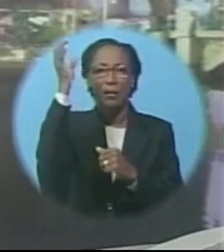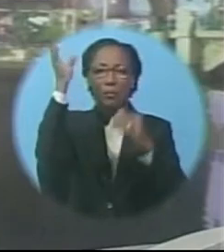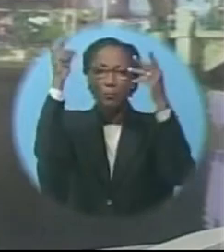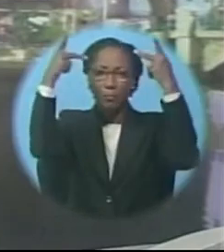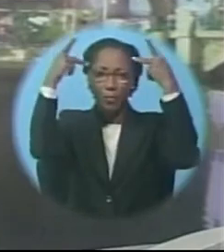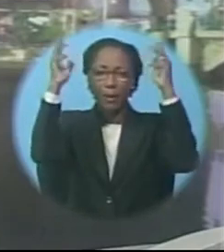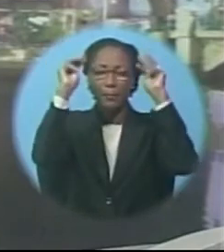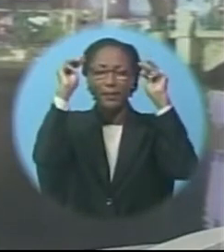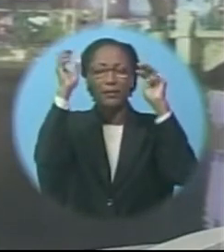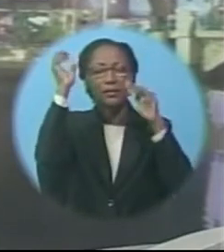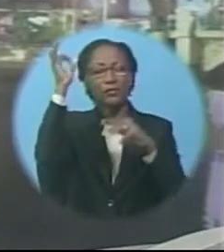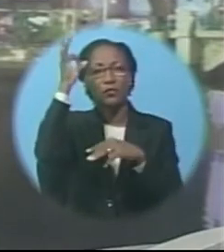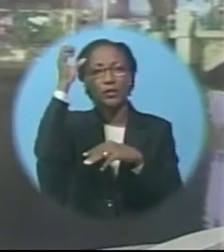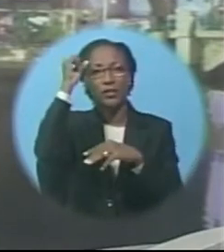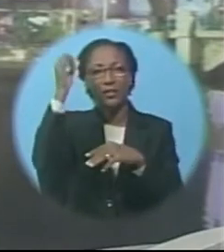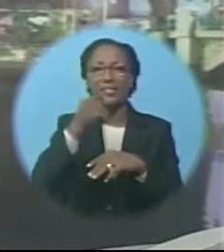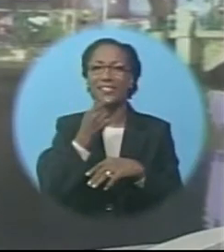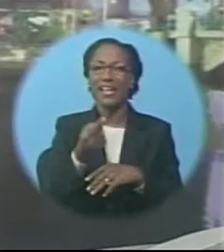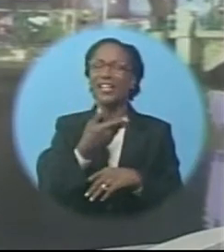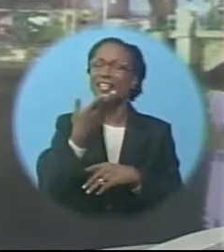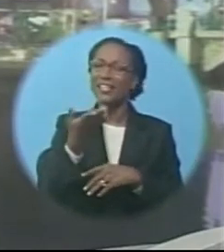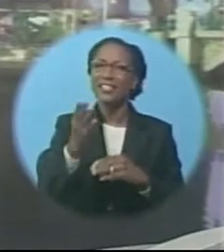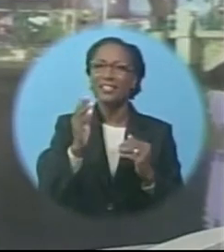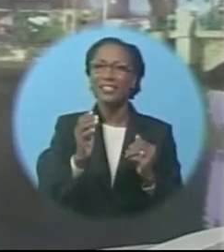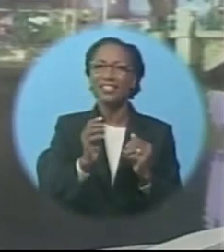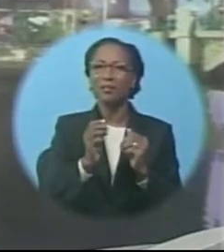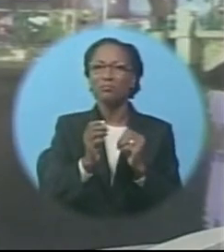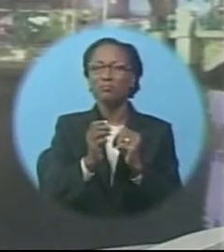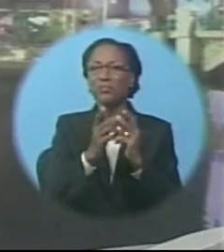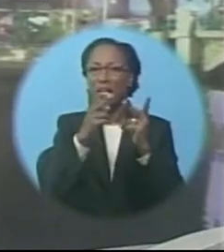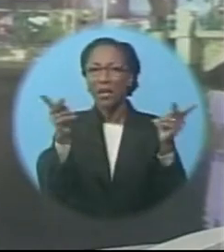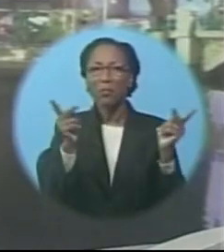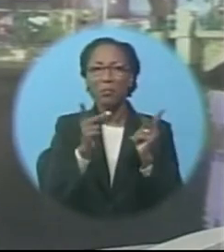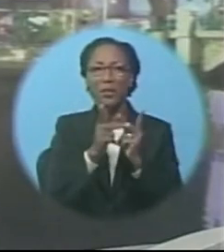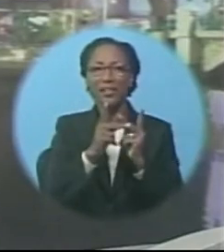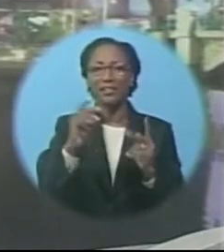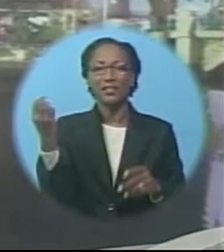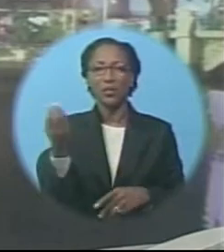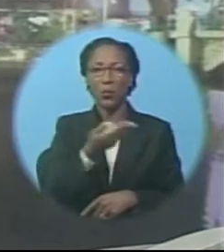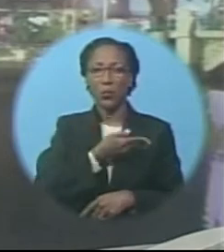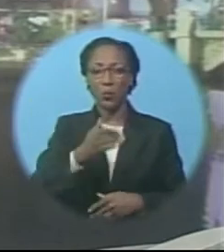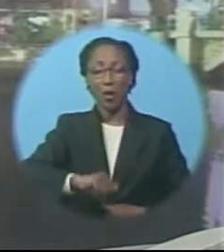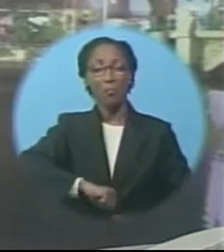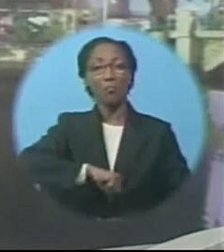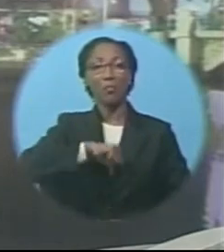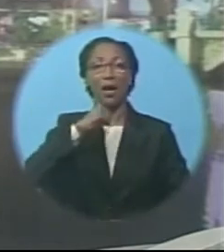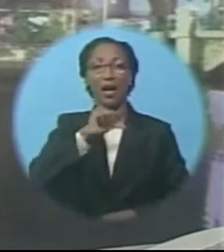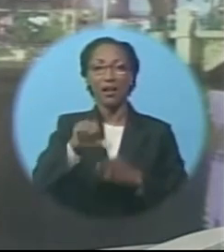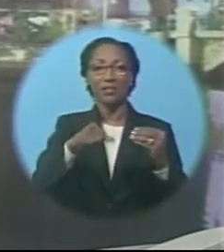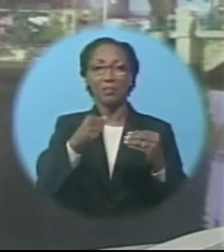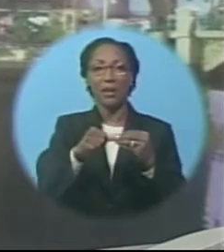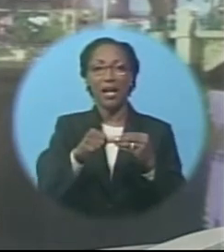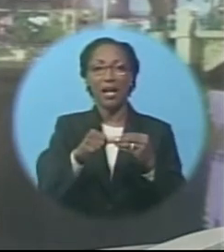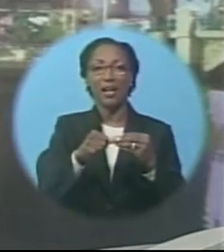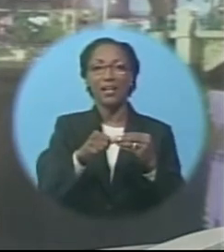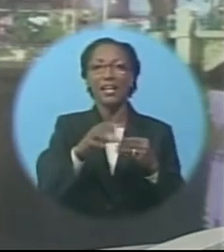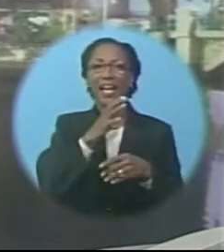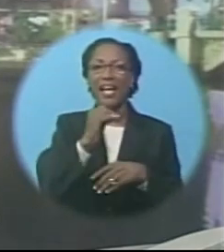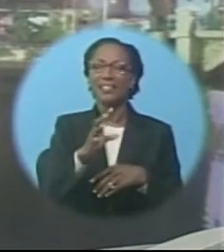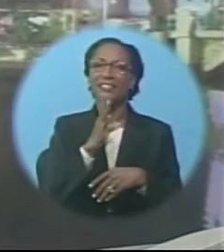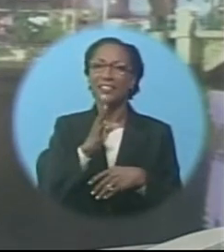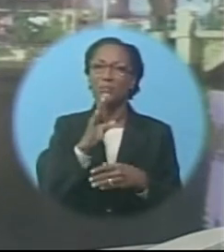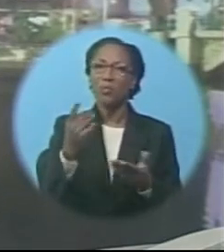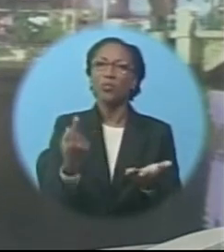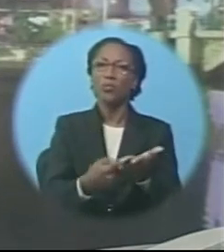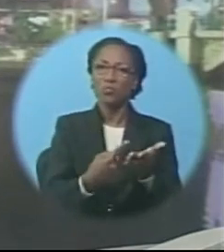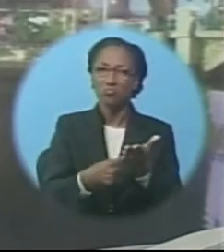source of great pride since its entry and is today an admirable showpiece. He made the revelation in Parliament during debate